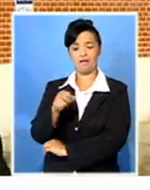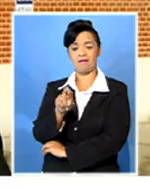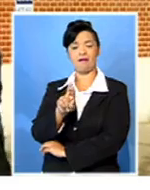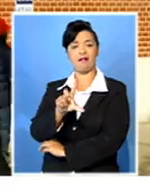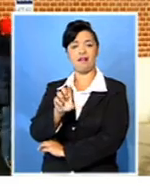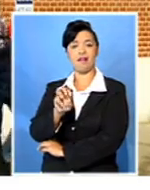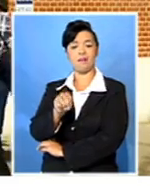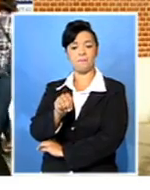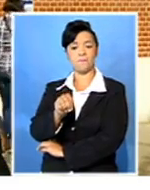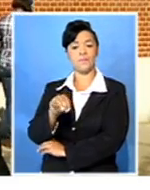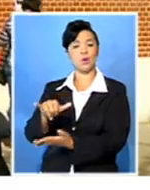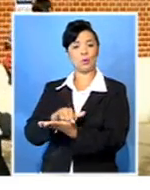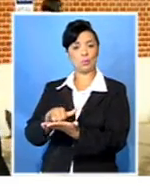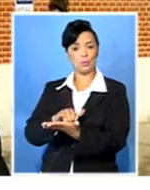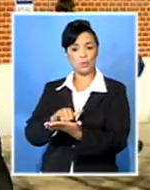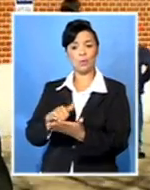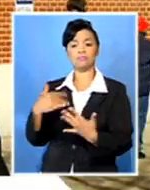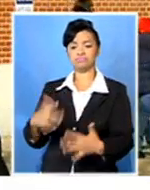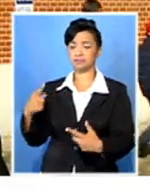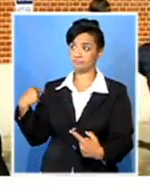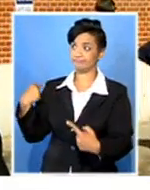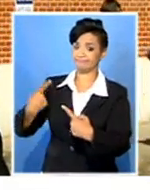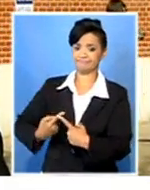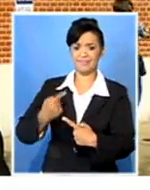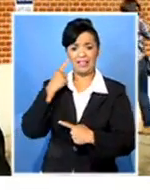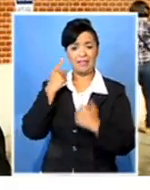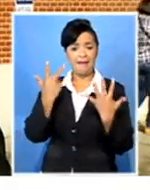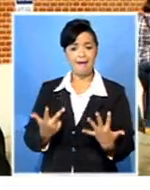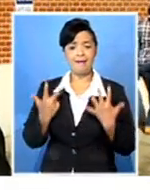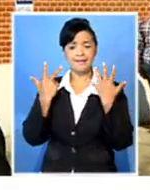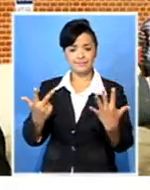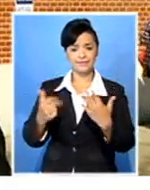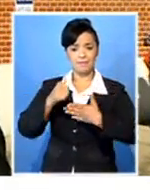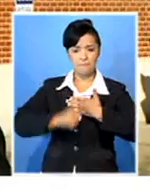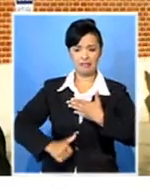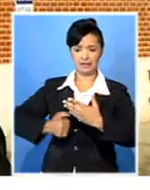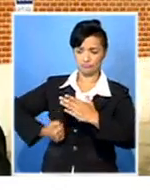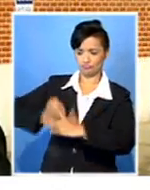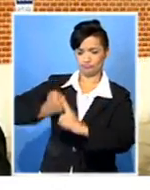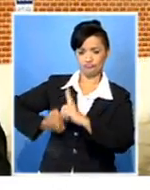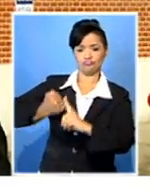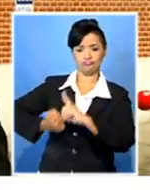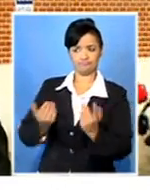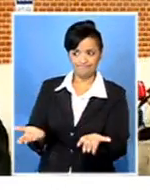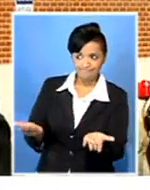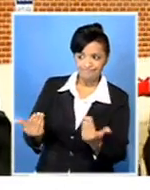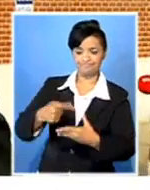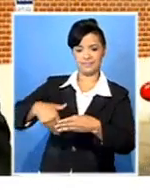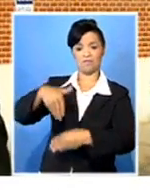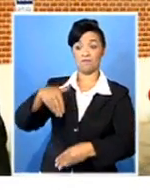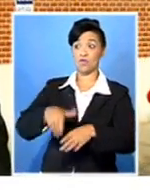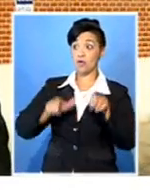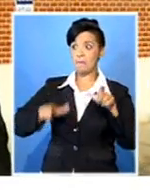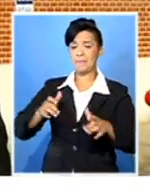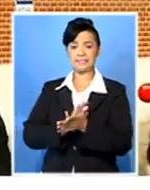of people here after an election cycle that has lasted something like 18 months. People very happy to vote, people very happy to see the end of this election,